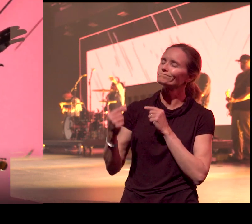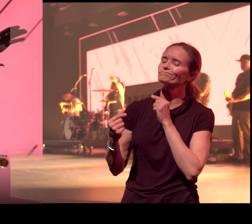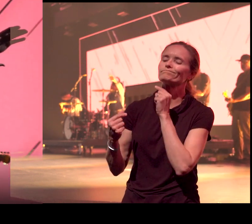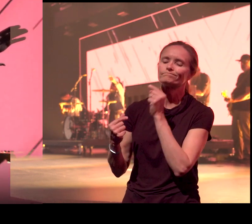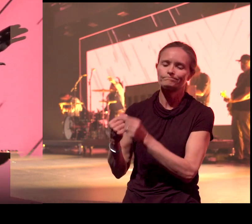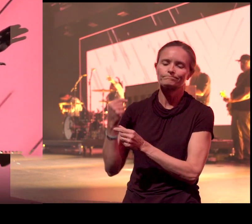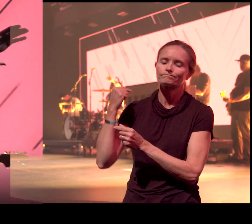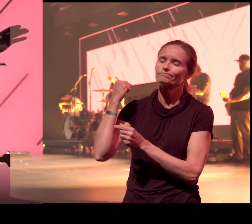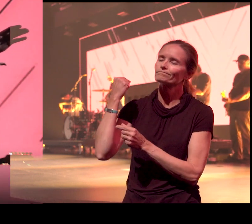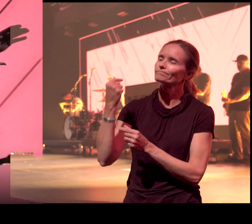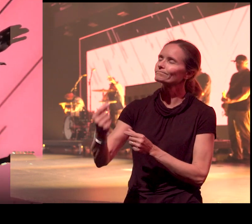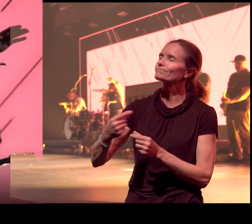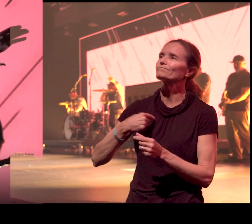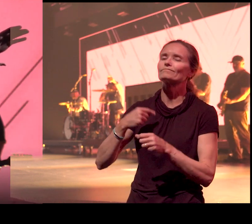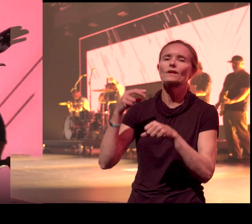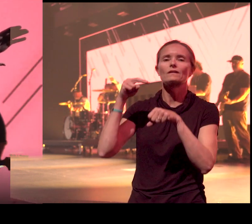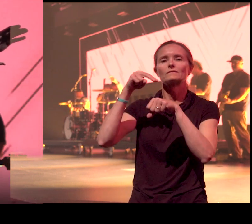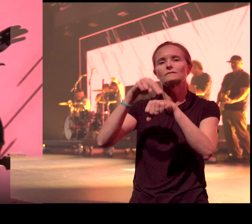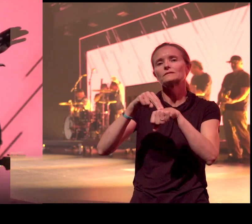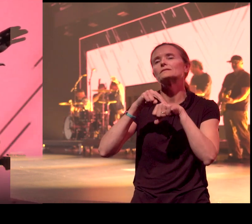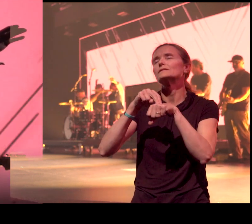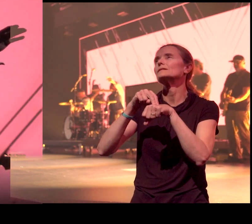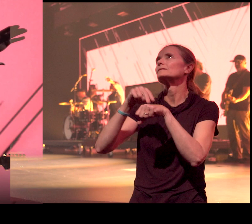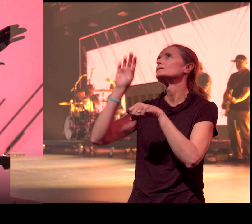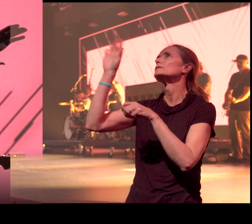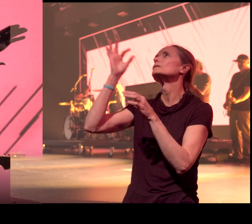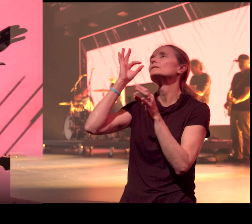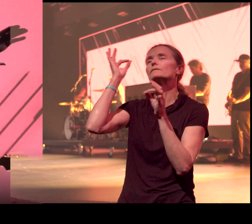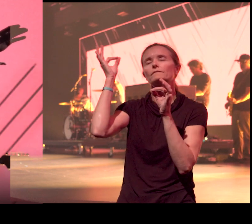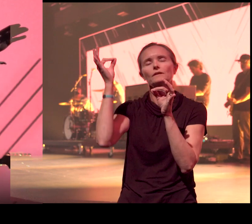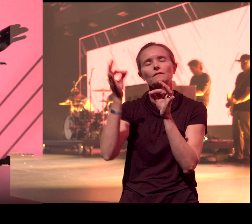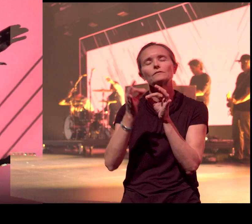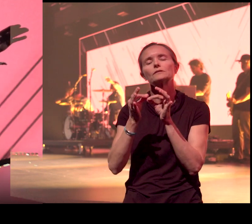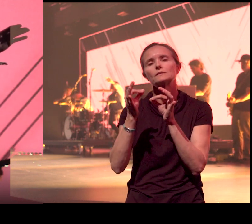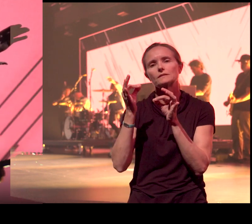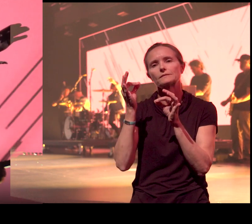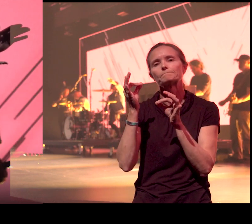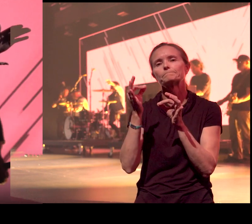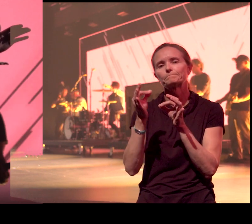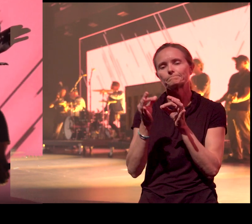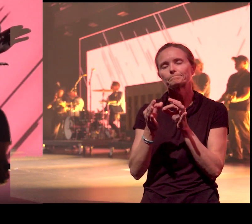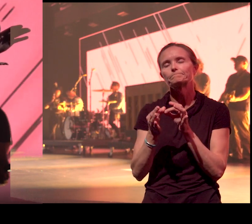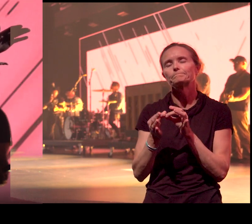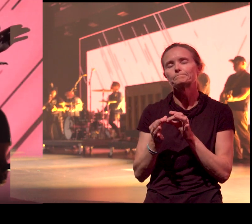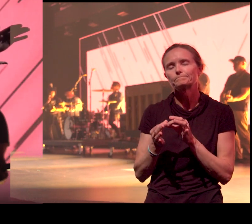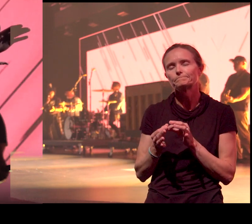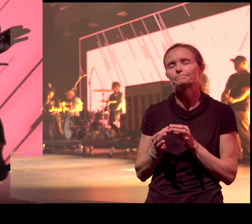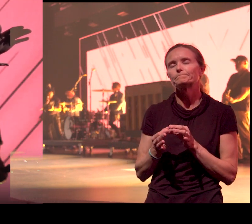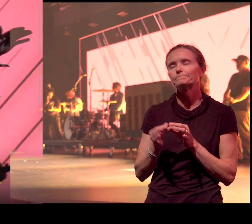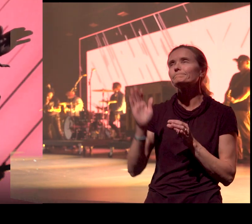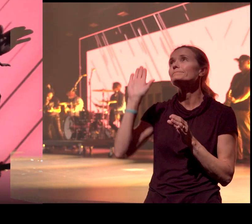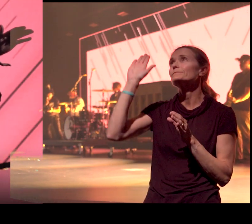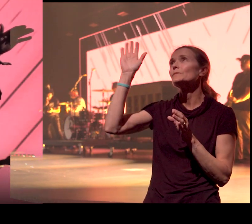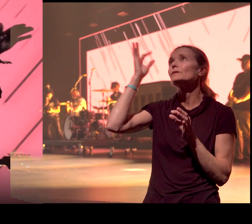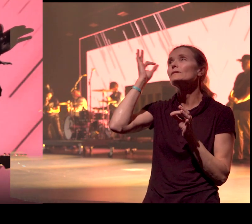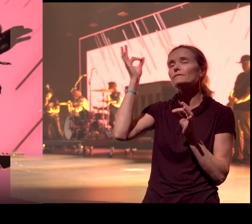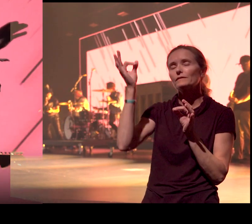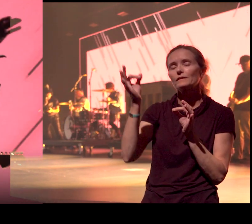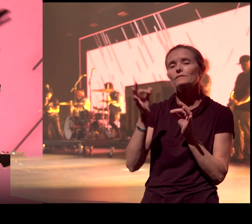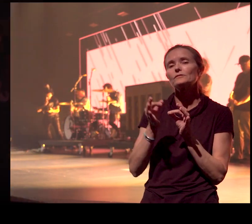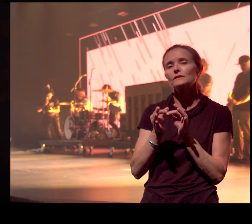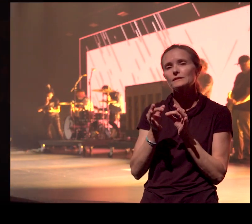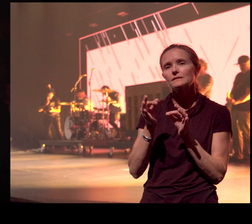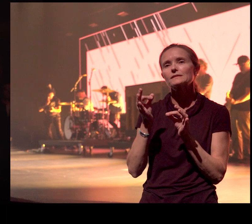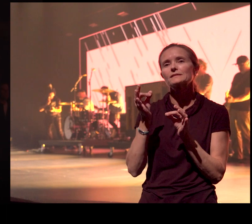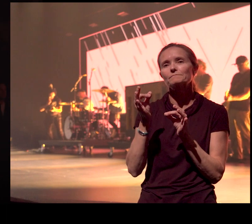Oh rock of ages, I'm standing on your faithfulness.